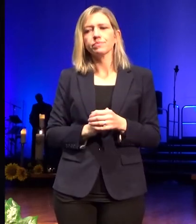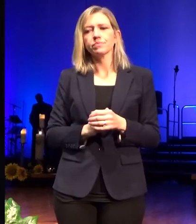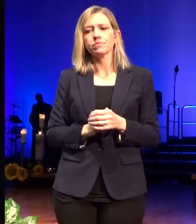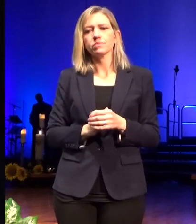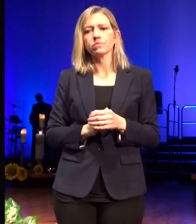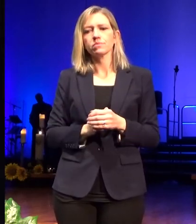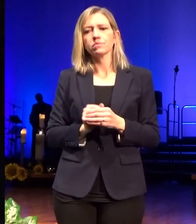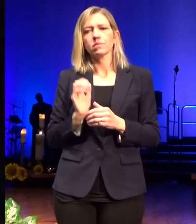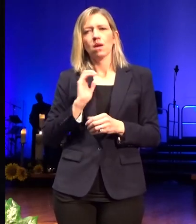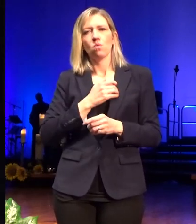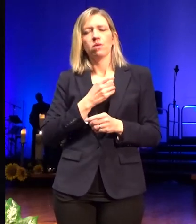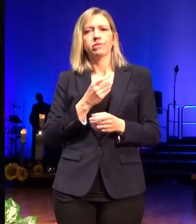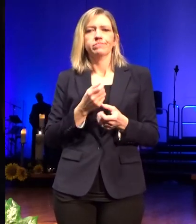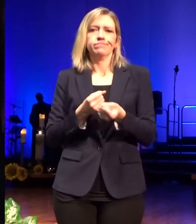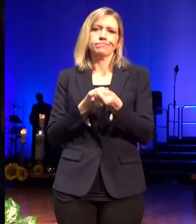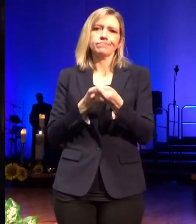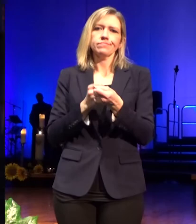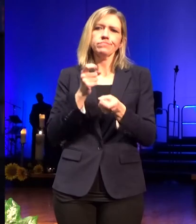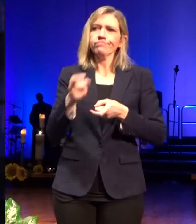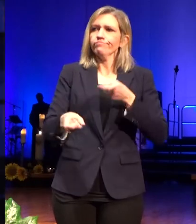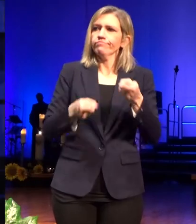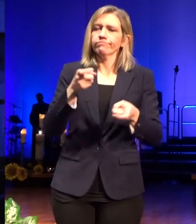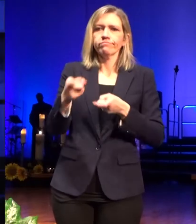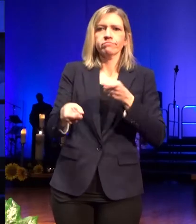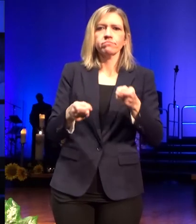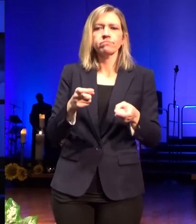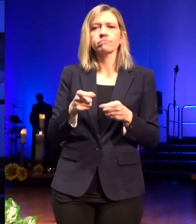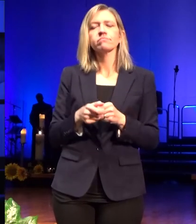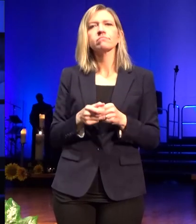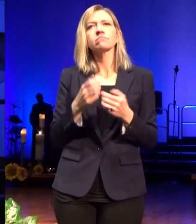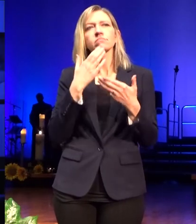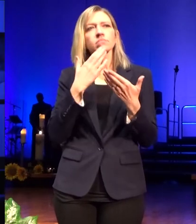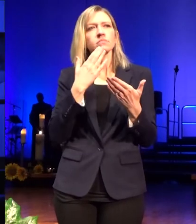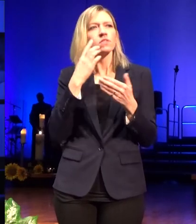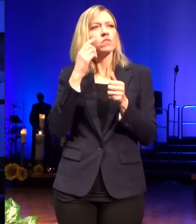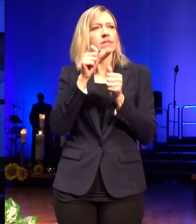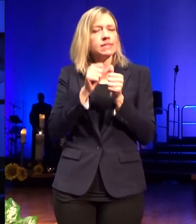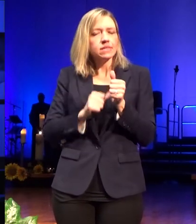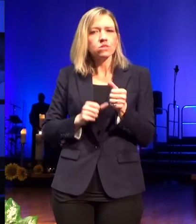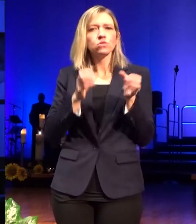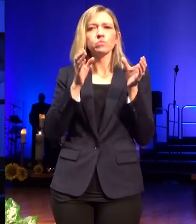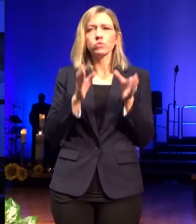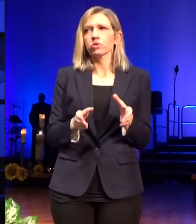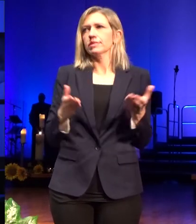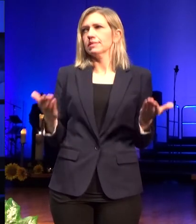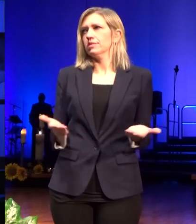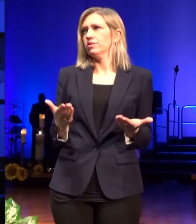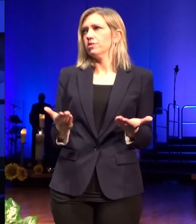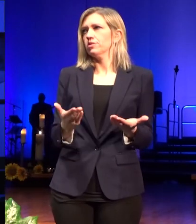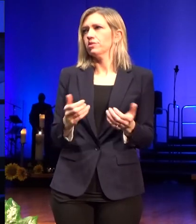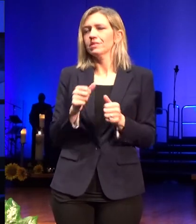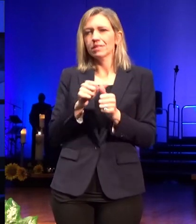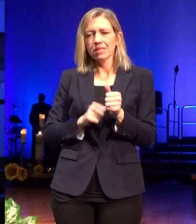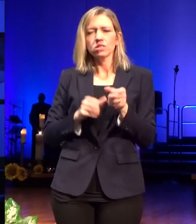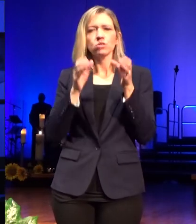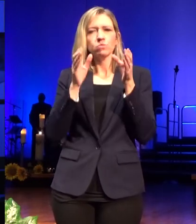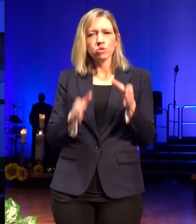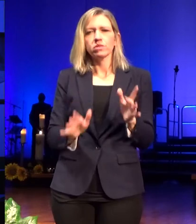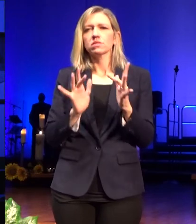for the contributions that we make. I give thanks for each person here today, each person online.